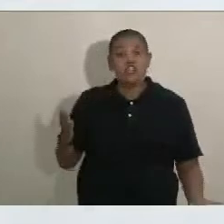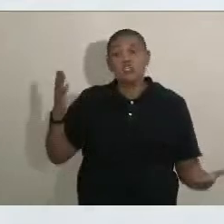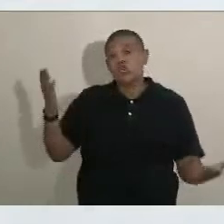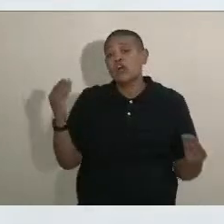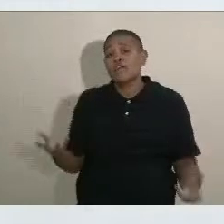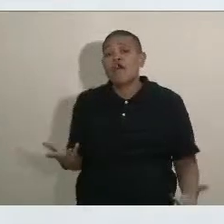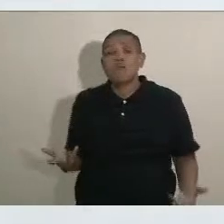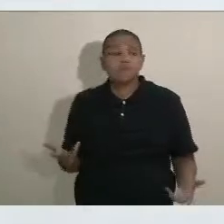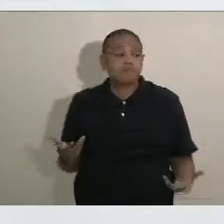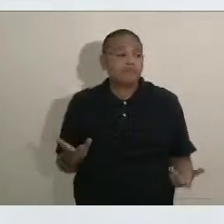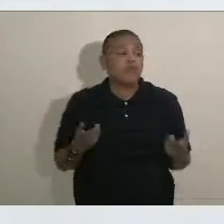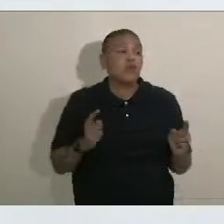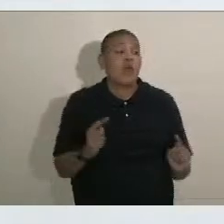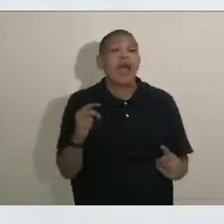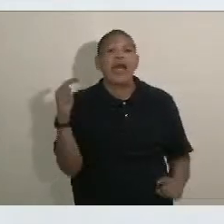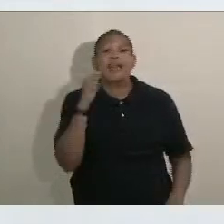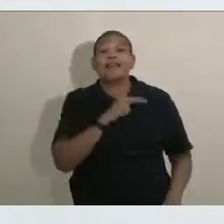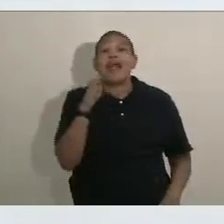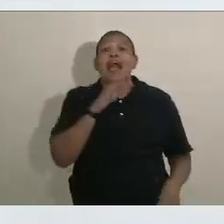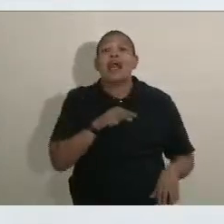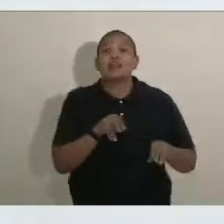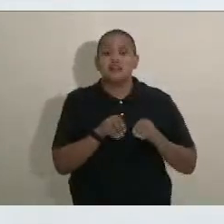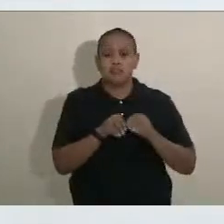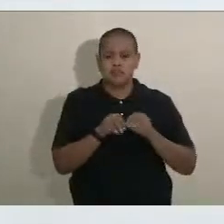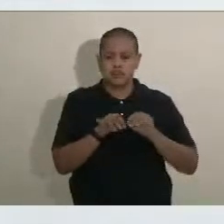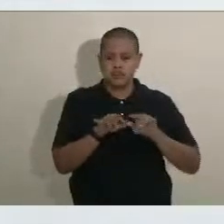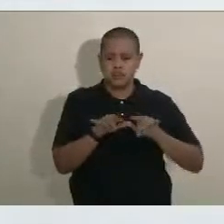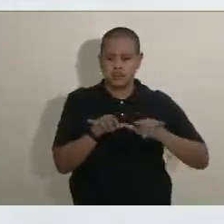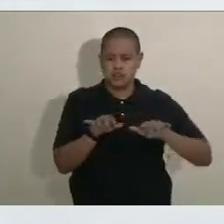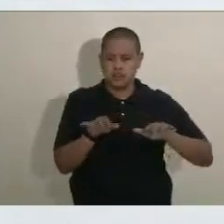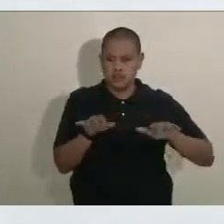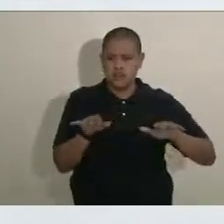that while the virus is a more